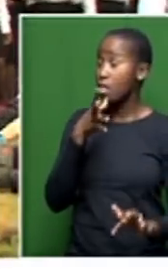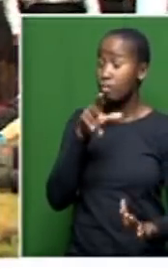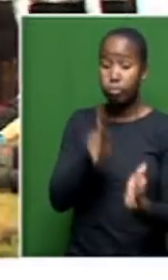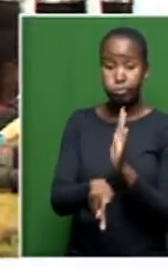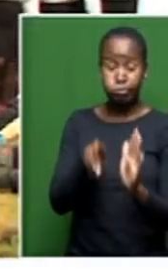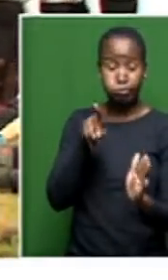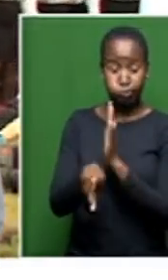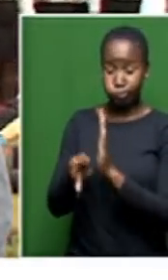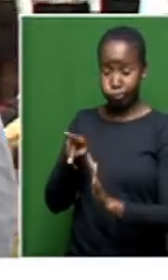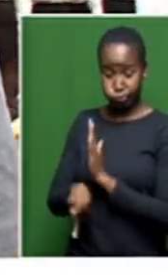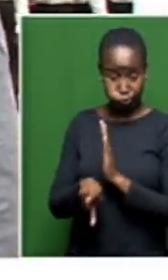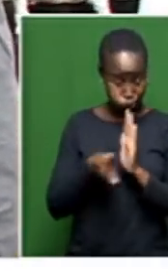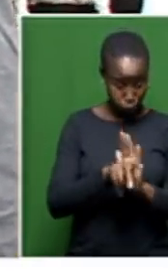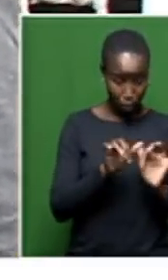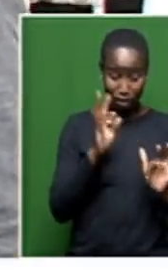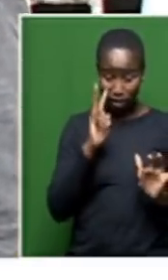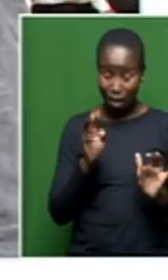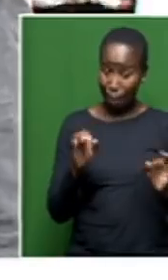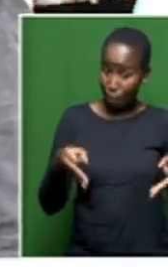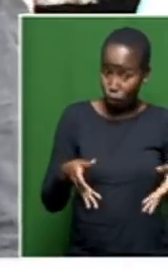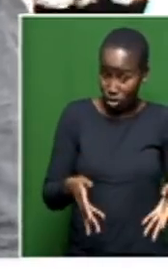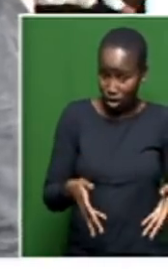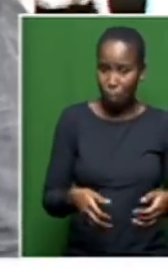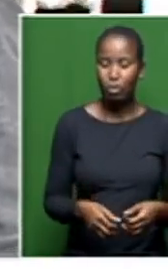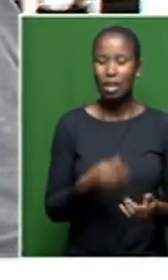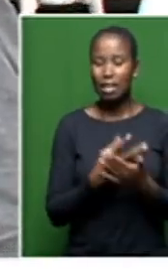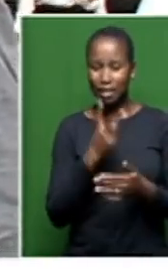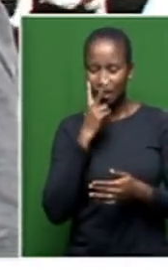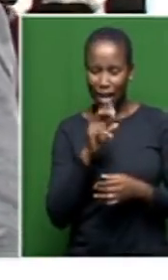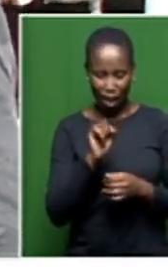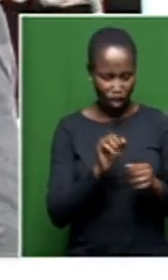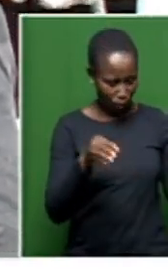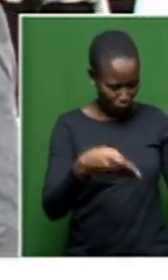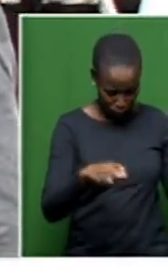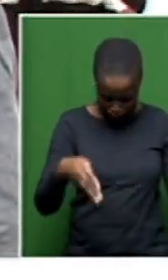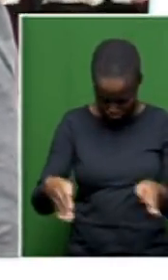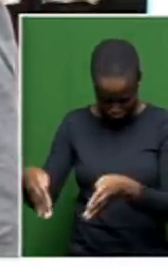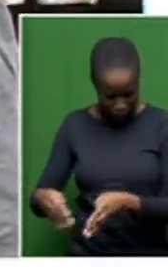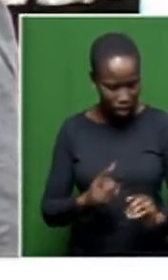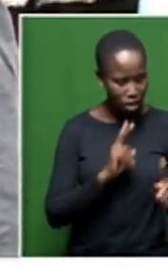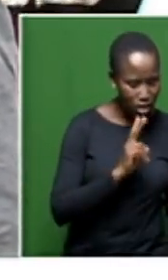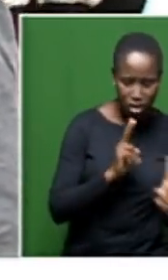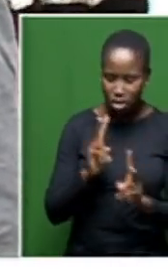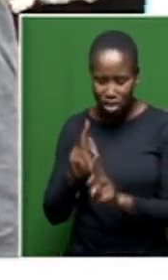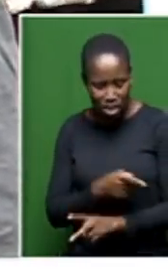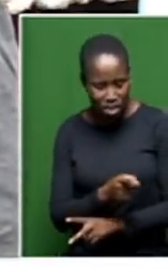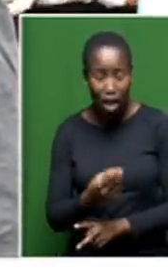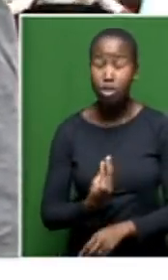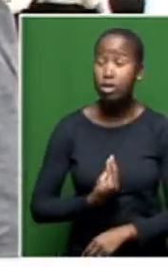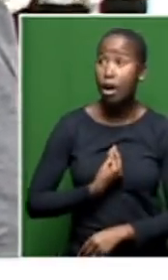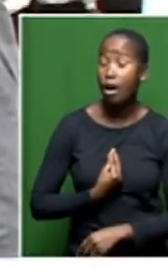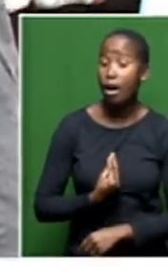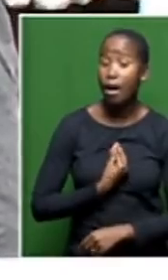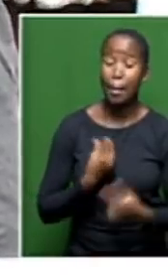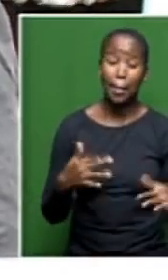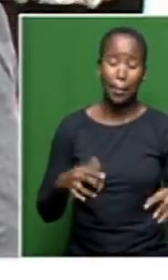see having been buried here. If you go to each and every grave here, you'll find that there were very young people who were killed.